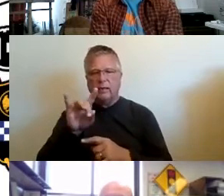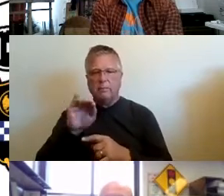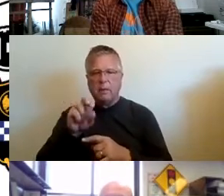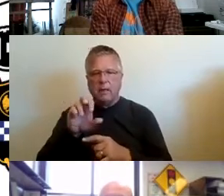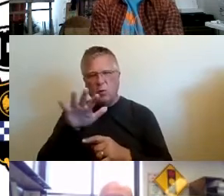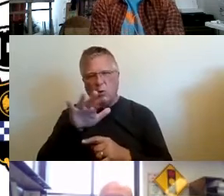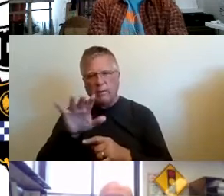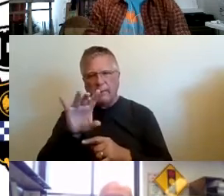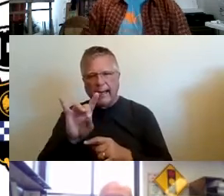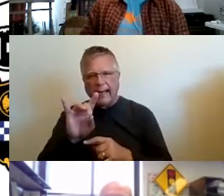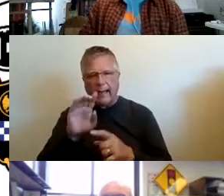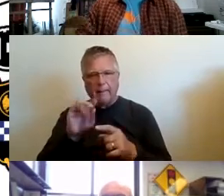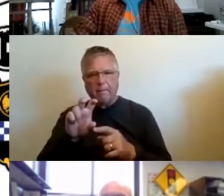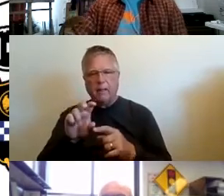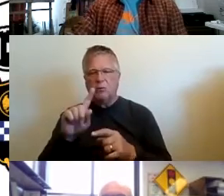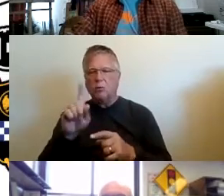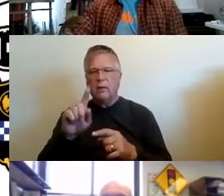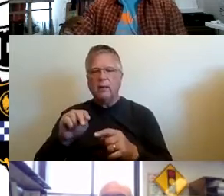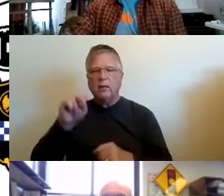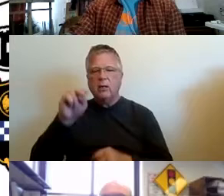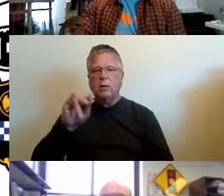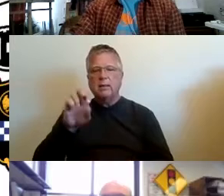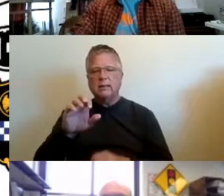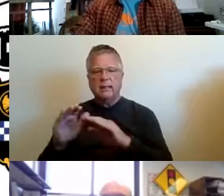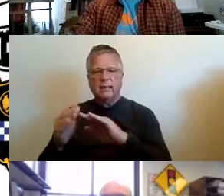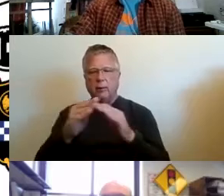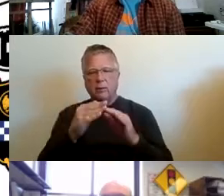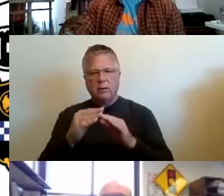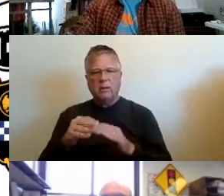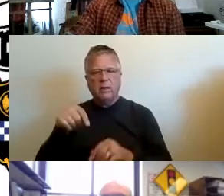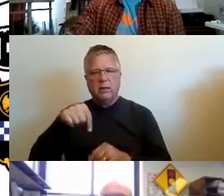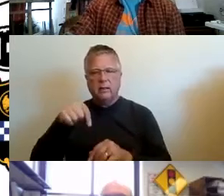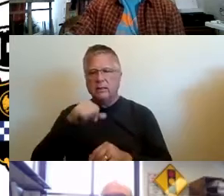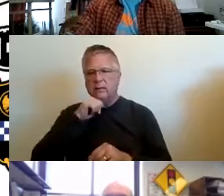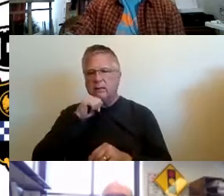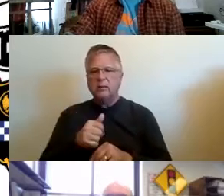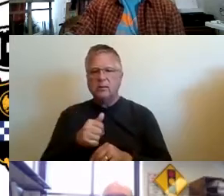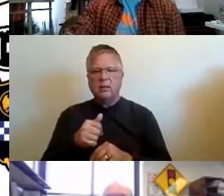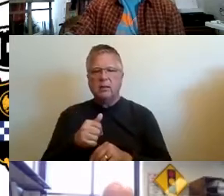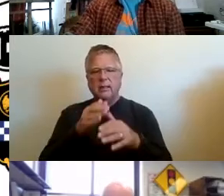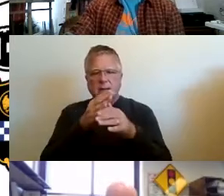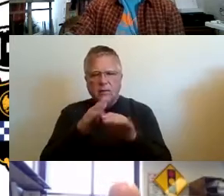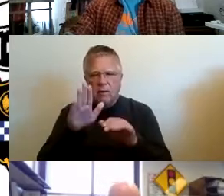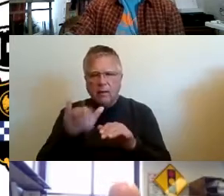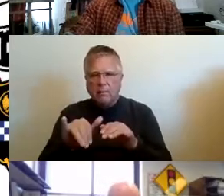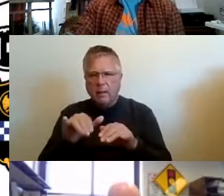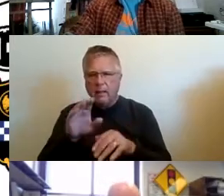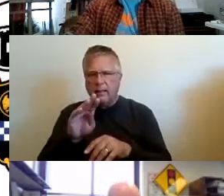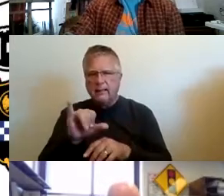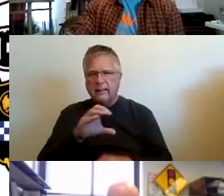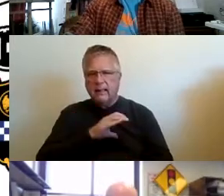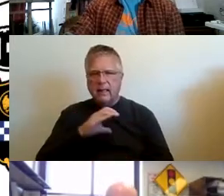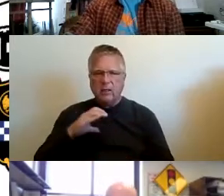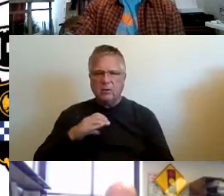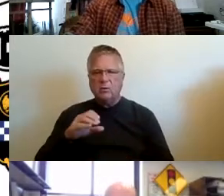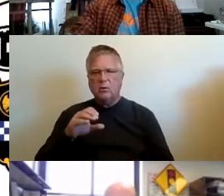mile will be in the Northside communities. This is not like divided by the city council or city